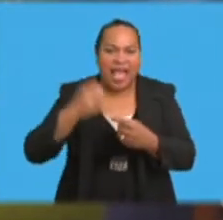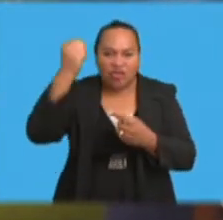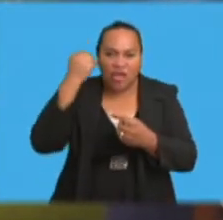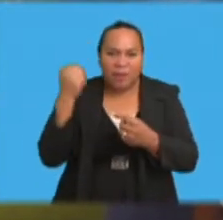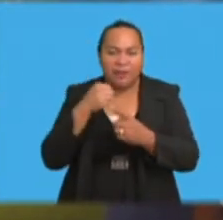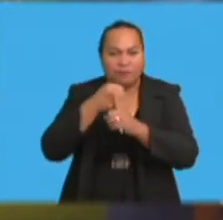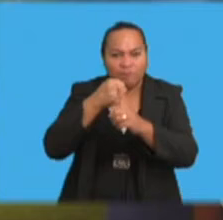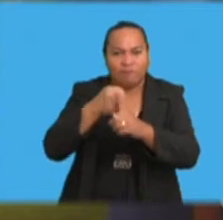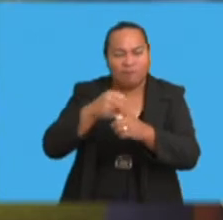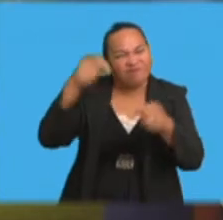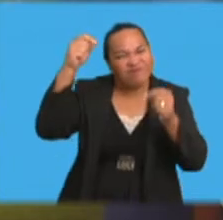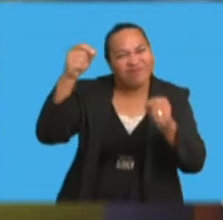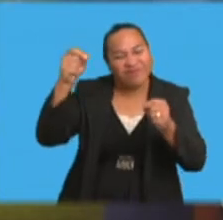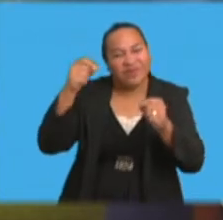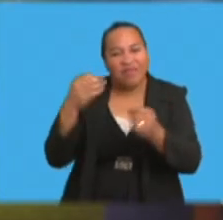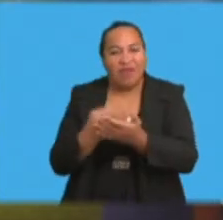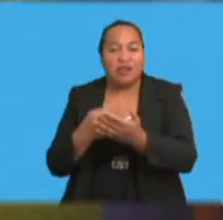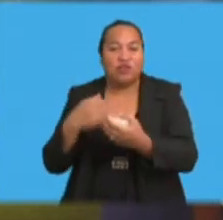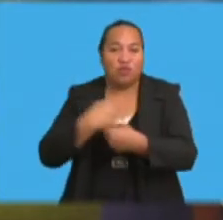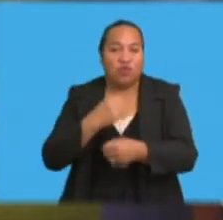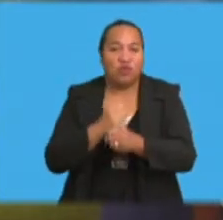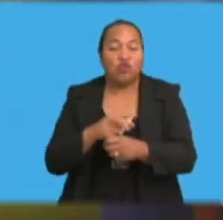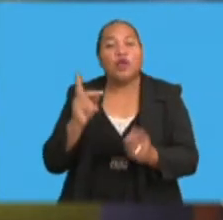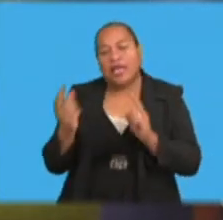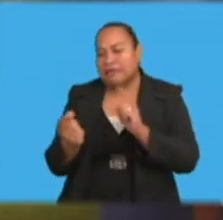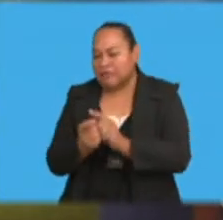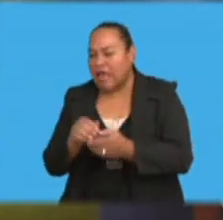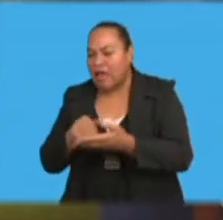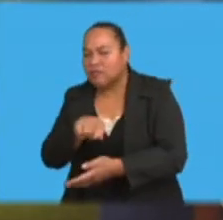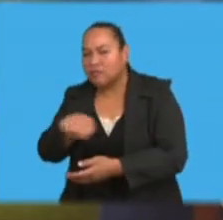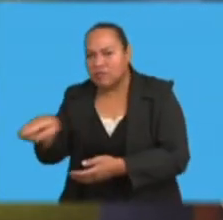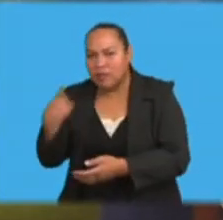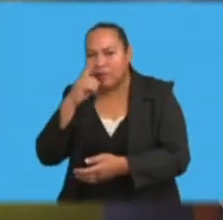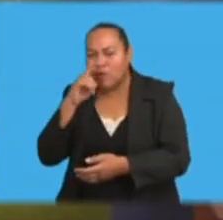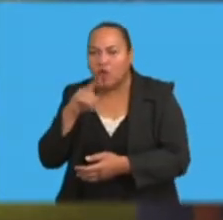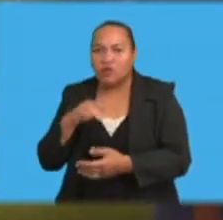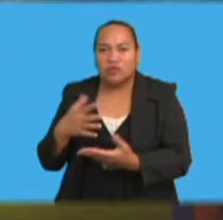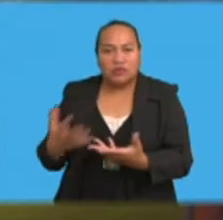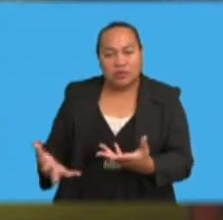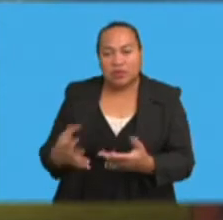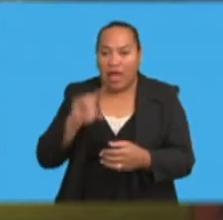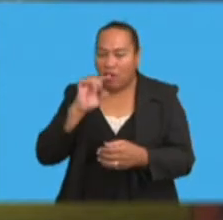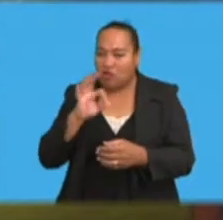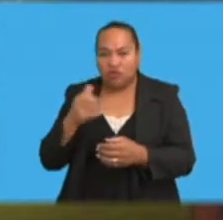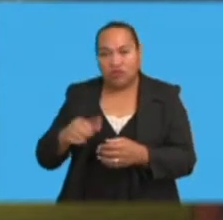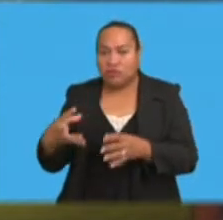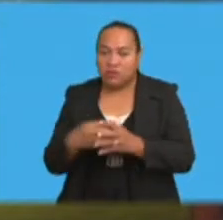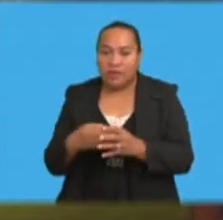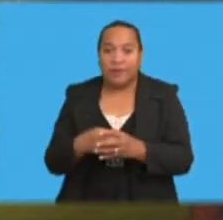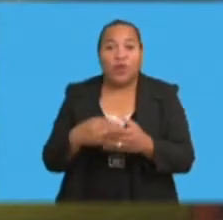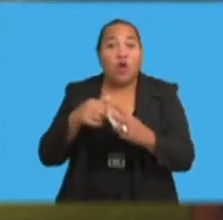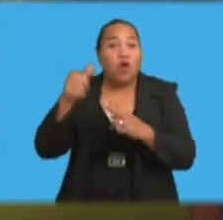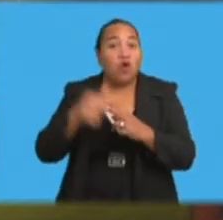design of financial products to meet the needs of the underserved. The RBF, Madam Speaker, is also